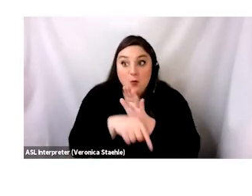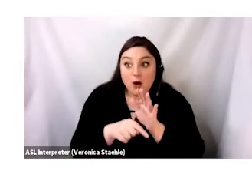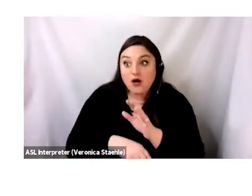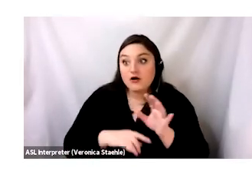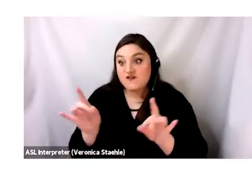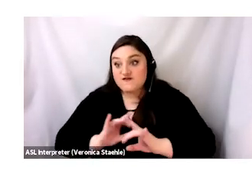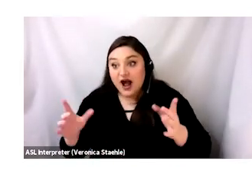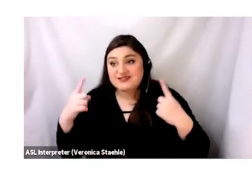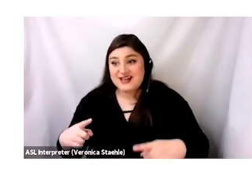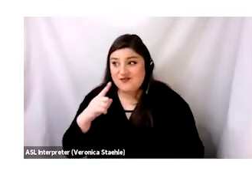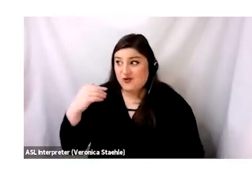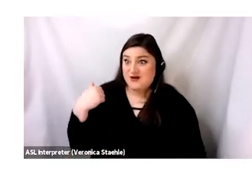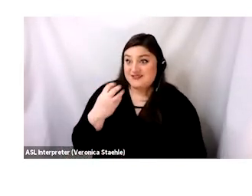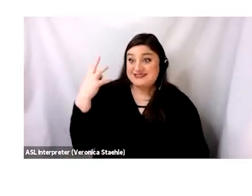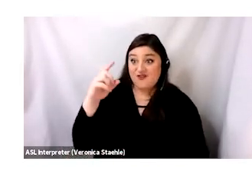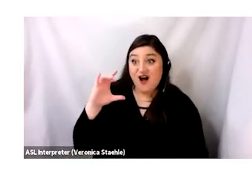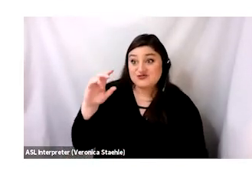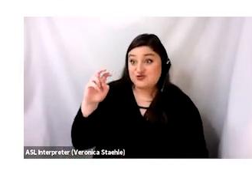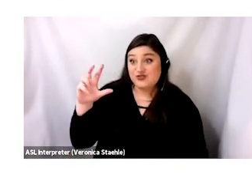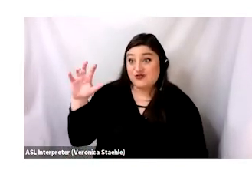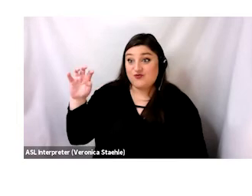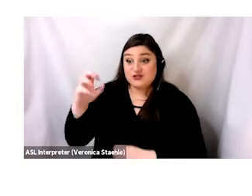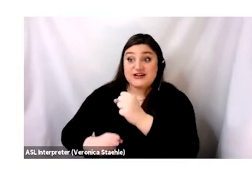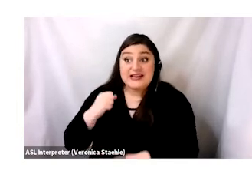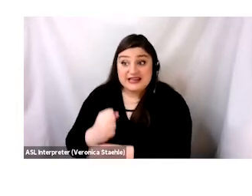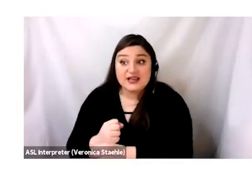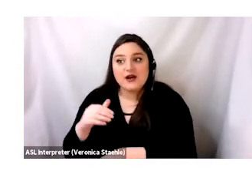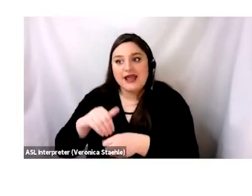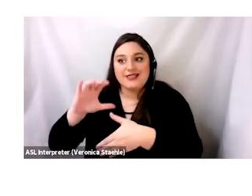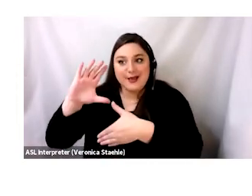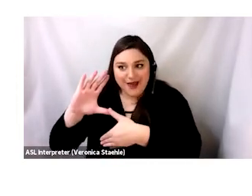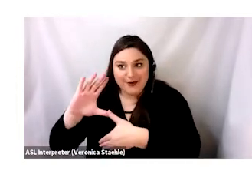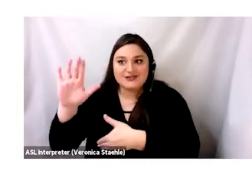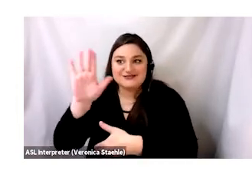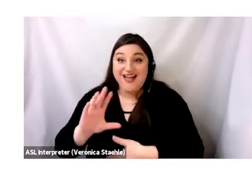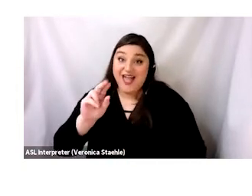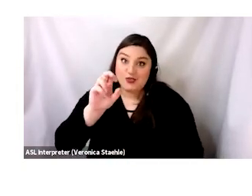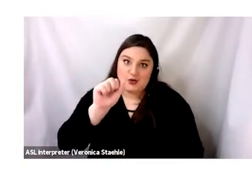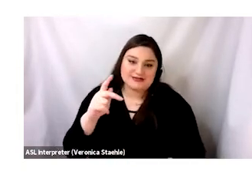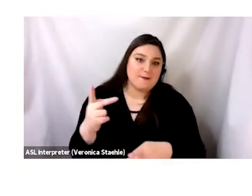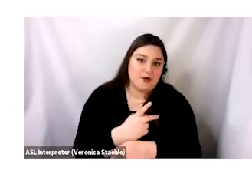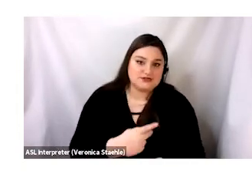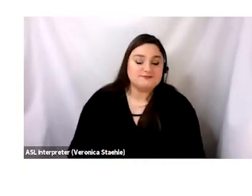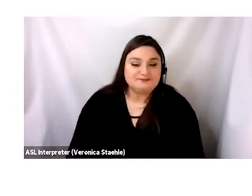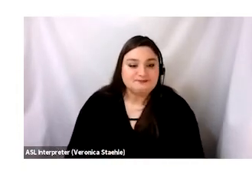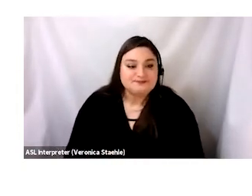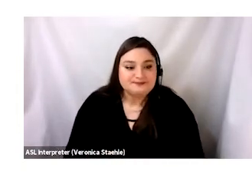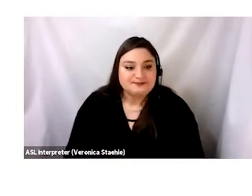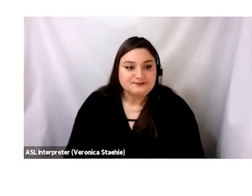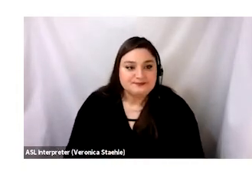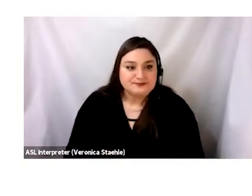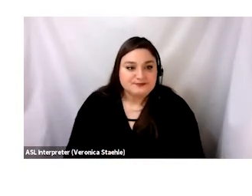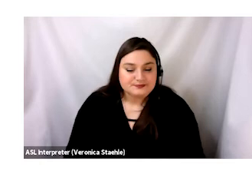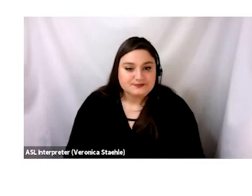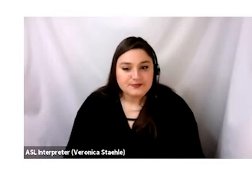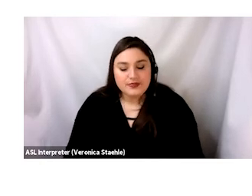few hundred years of cotton cultivation in the Americas and the United States specifically. Another organization that was featured